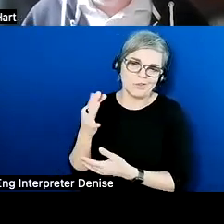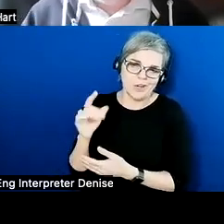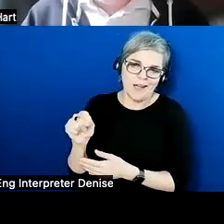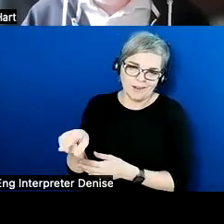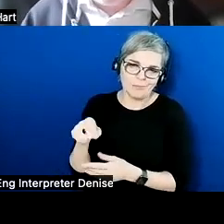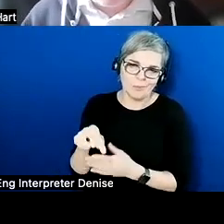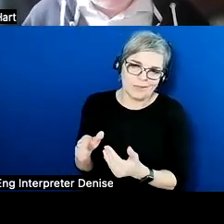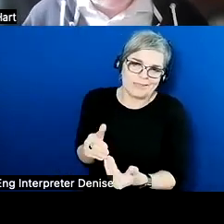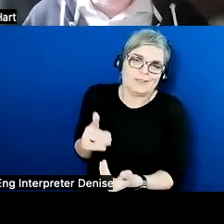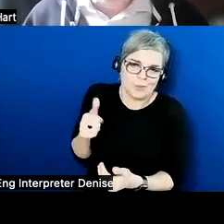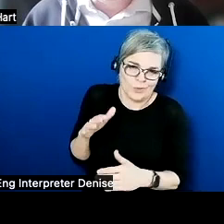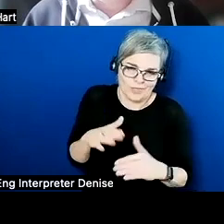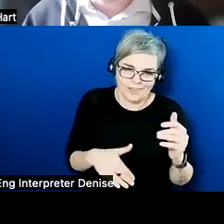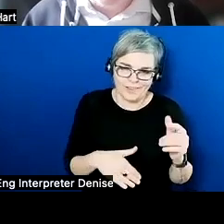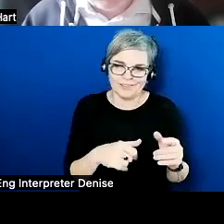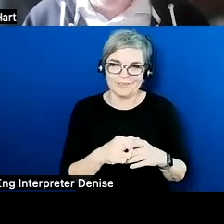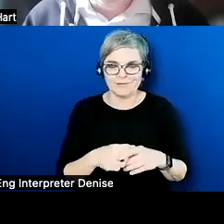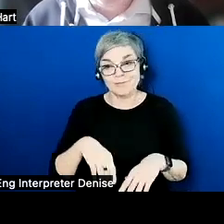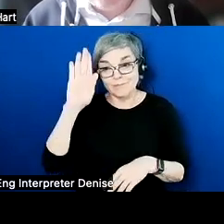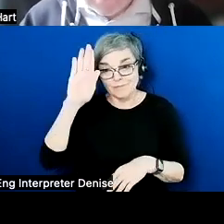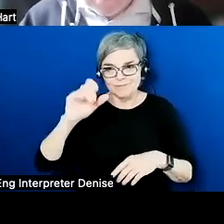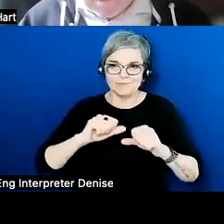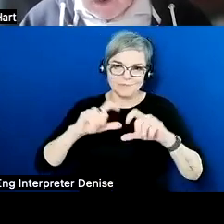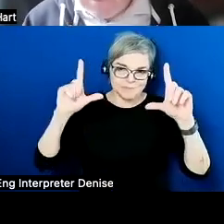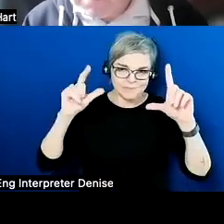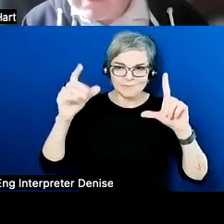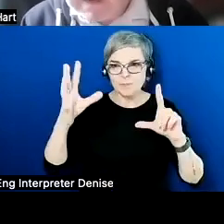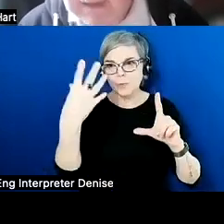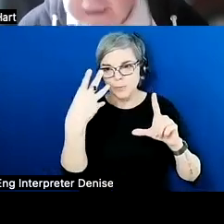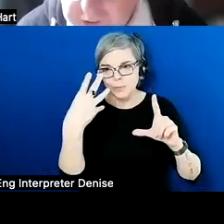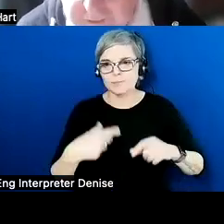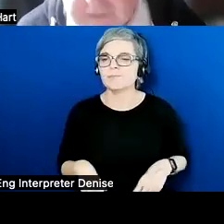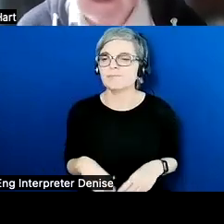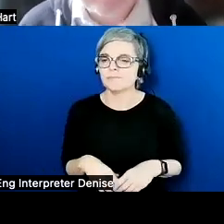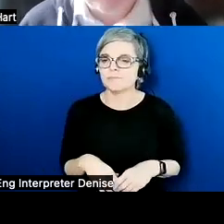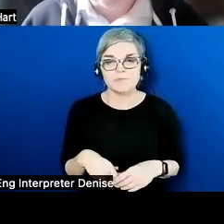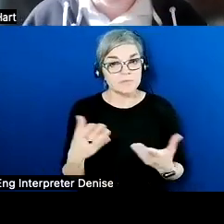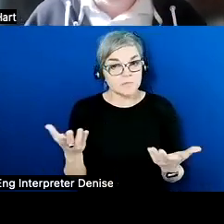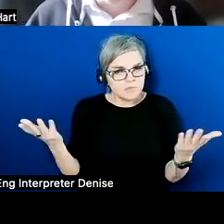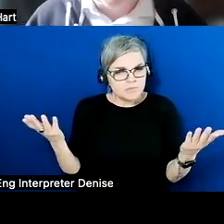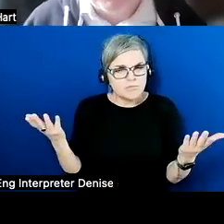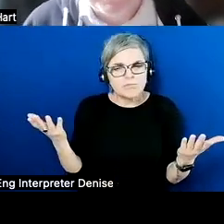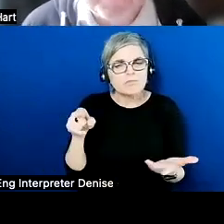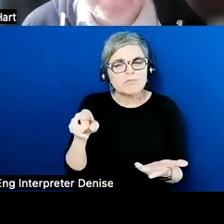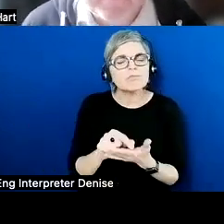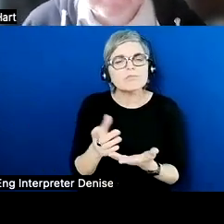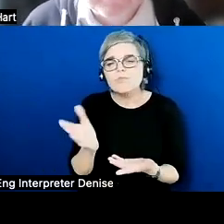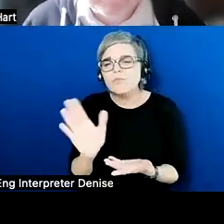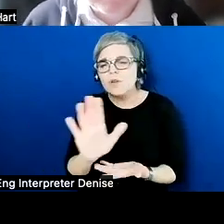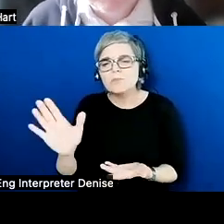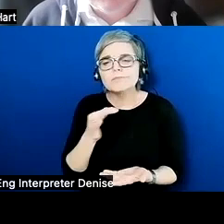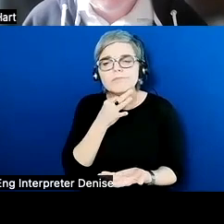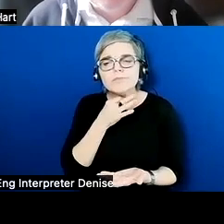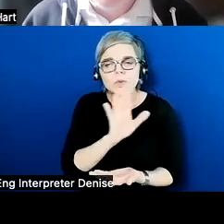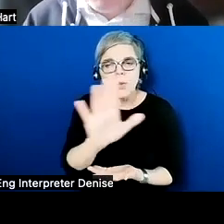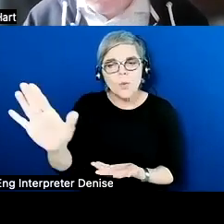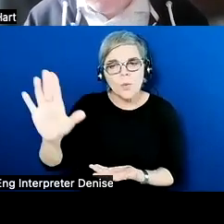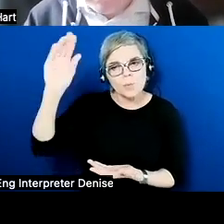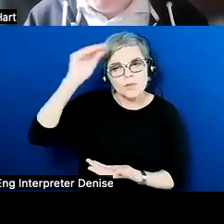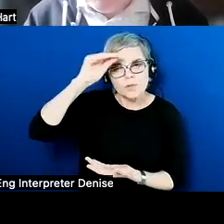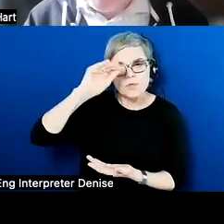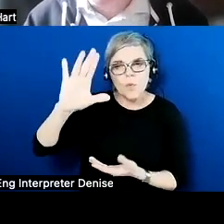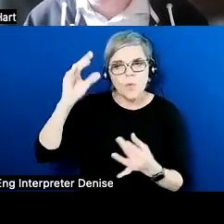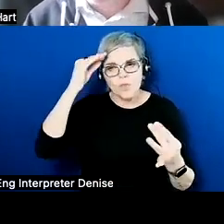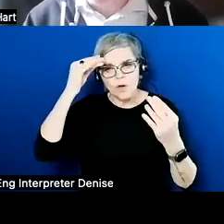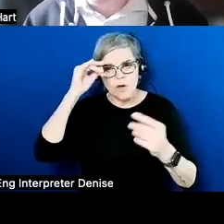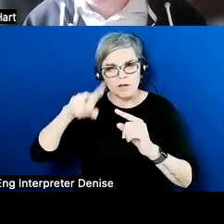thoughts, ideas about how do they make connection with one another? So we've got